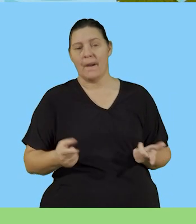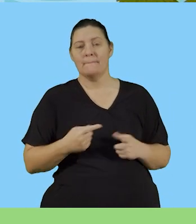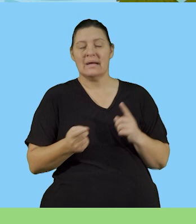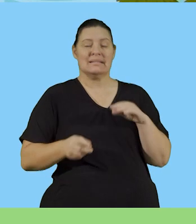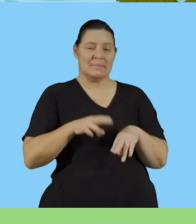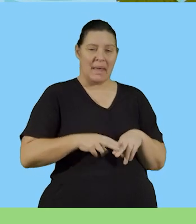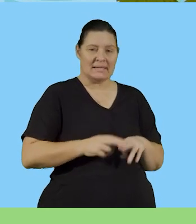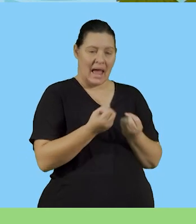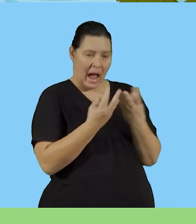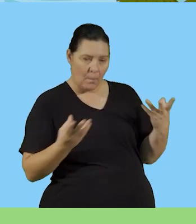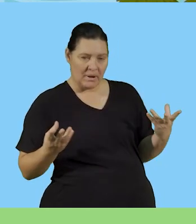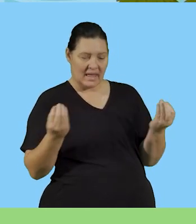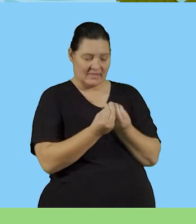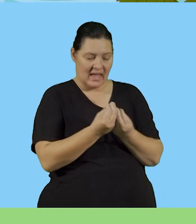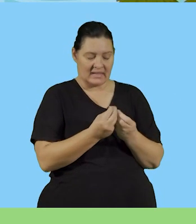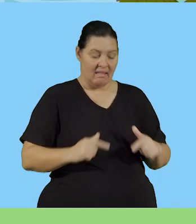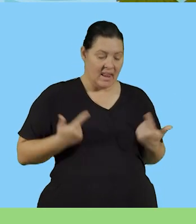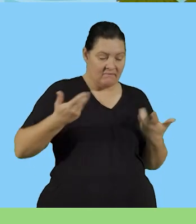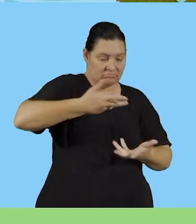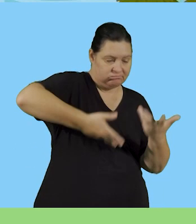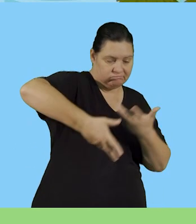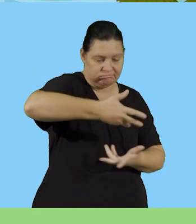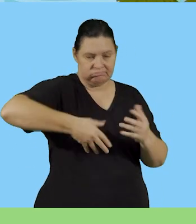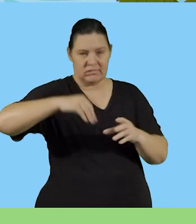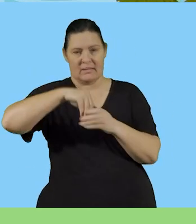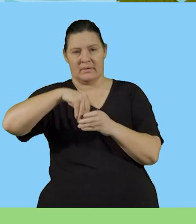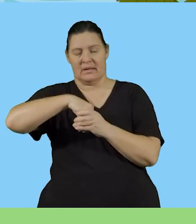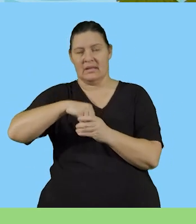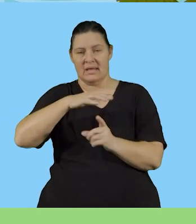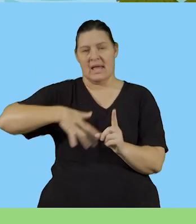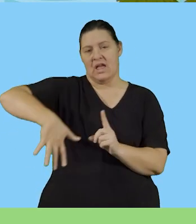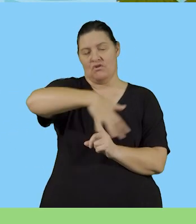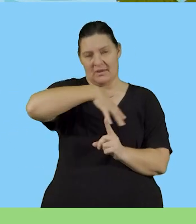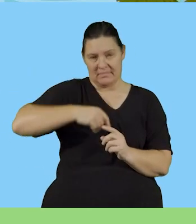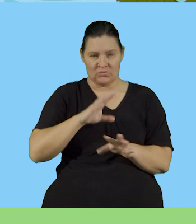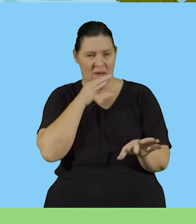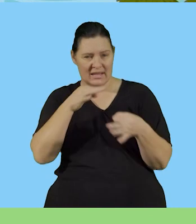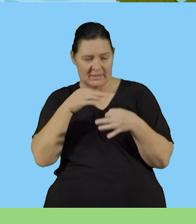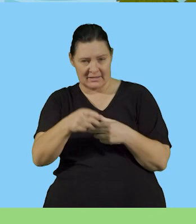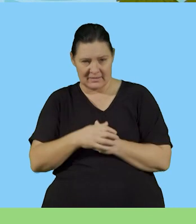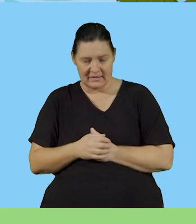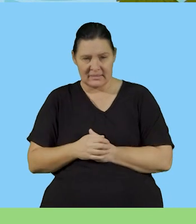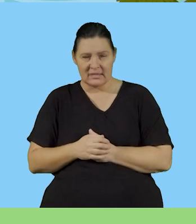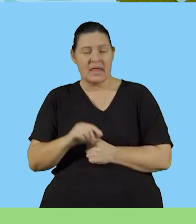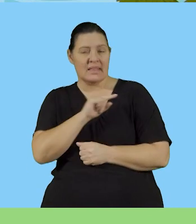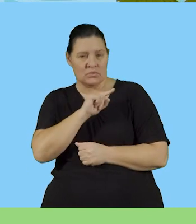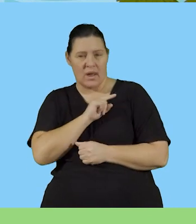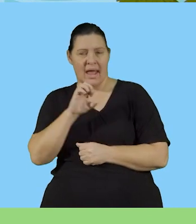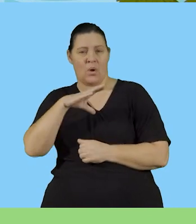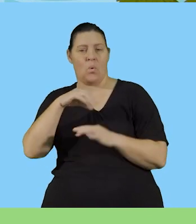it's defined by how many organisms interact with one another. That is what we are explaining there. So